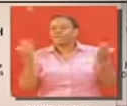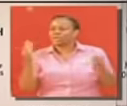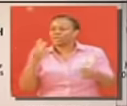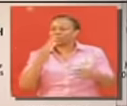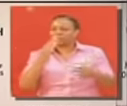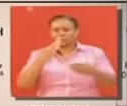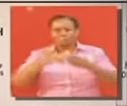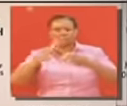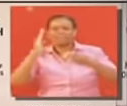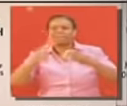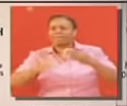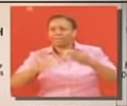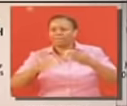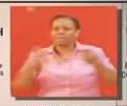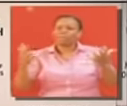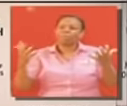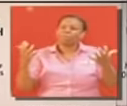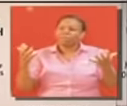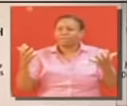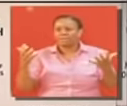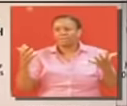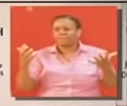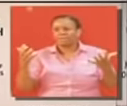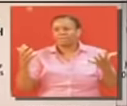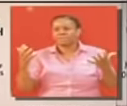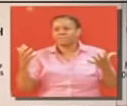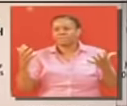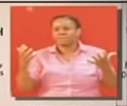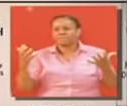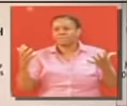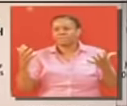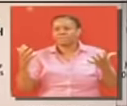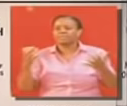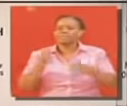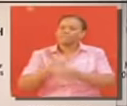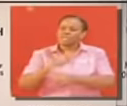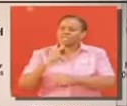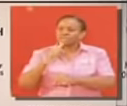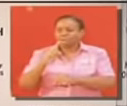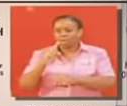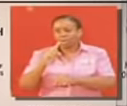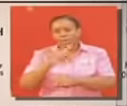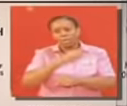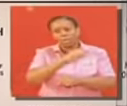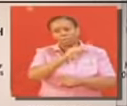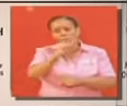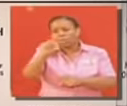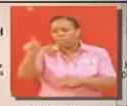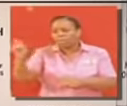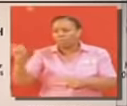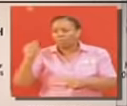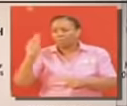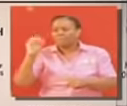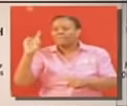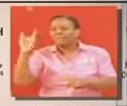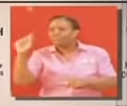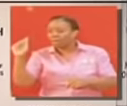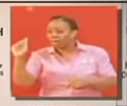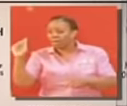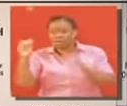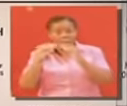want to confirm that our members of the media have no more questions today because we are ready to come to the end.